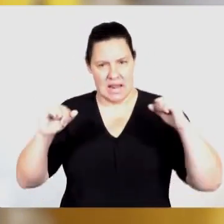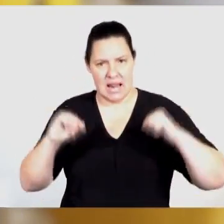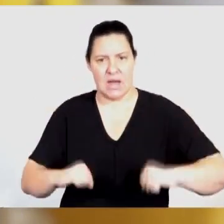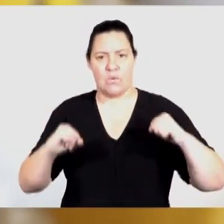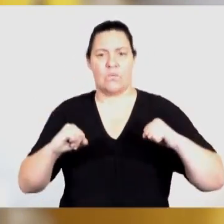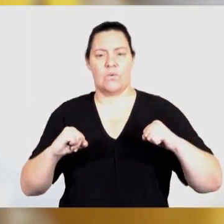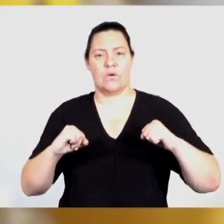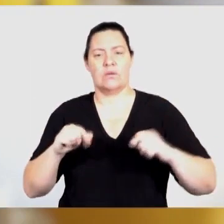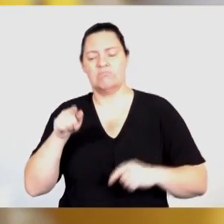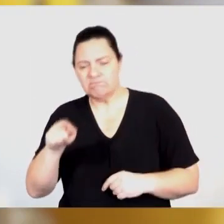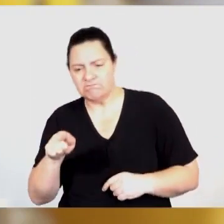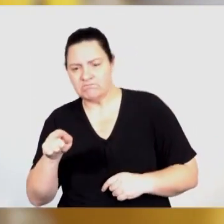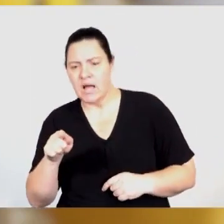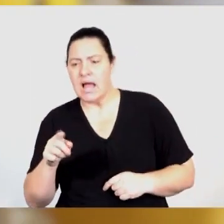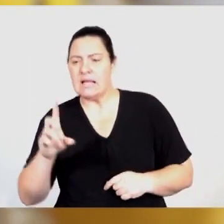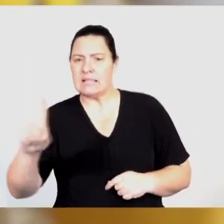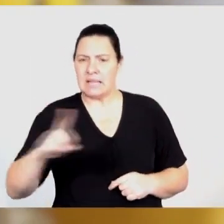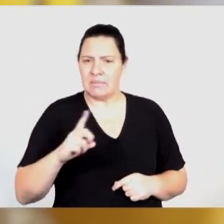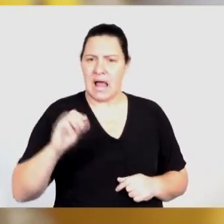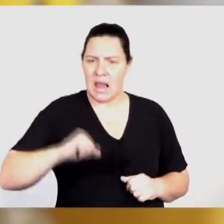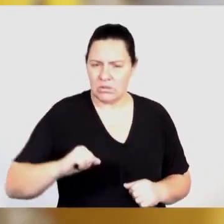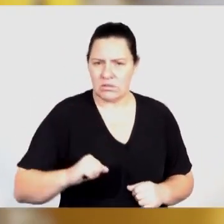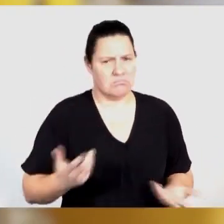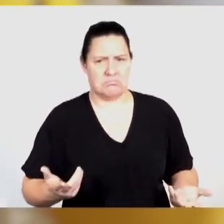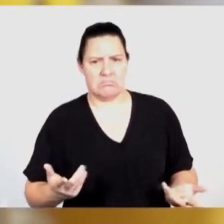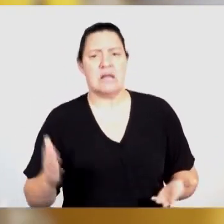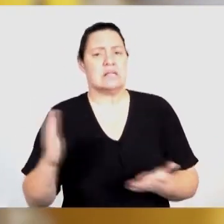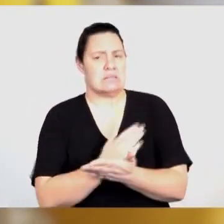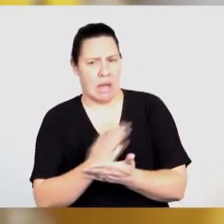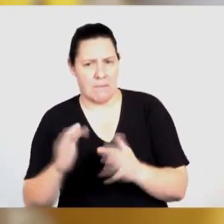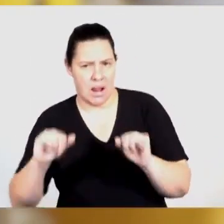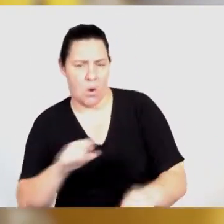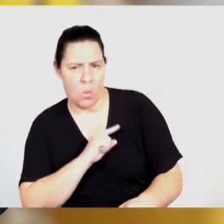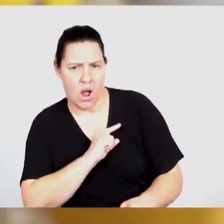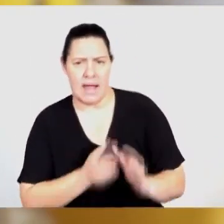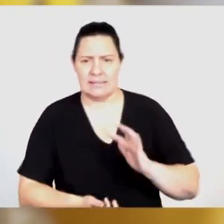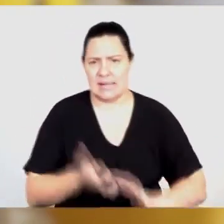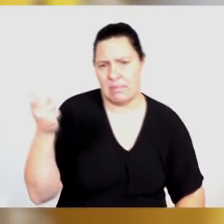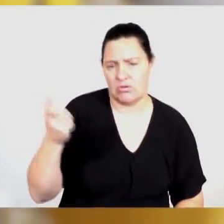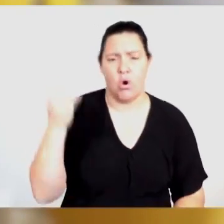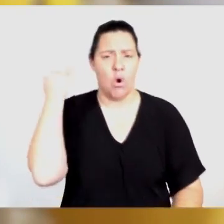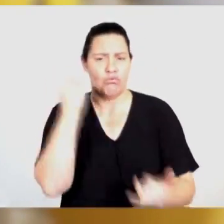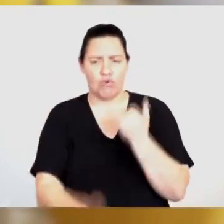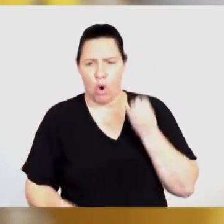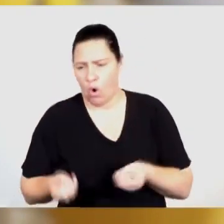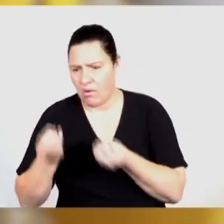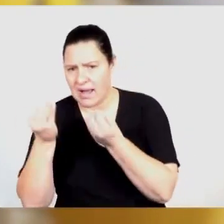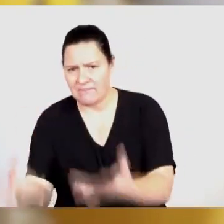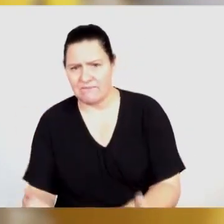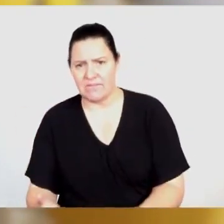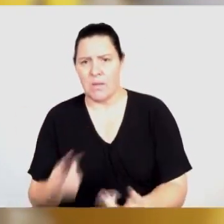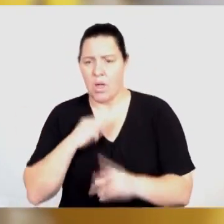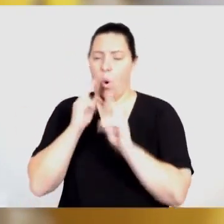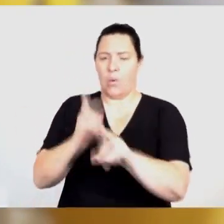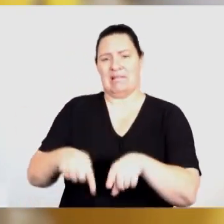would allow allowances to its debtors. Some of them were when the goods are damaged, when the wrong goods were given